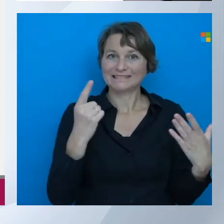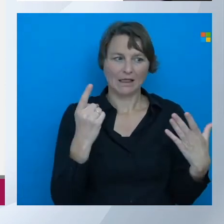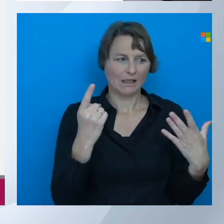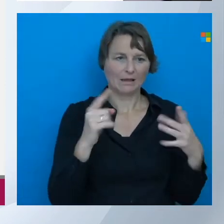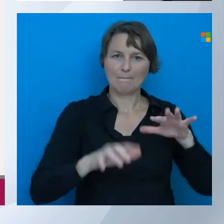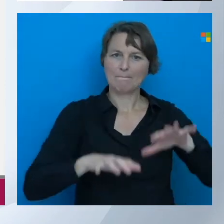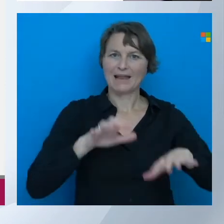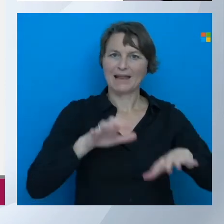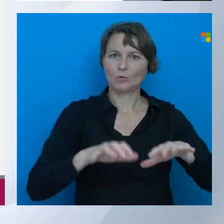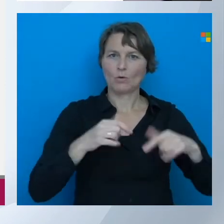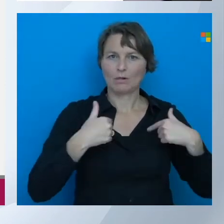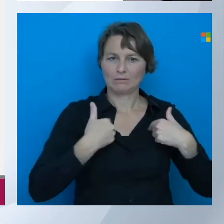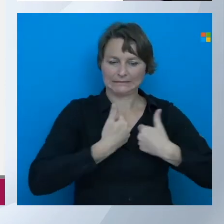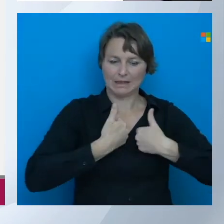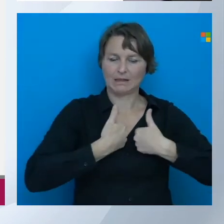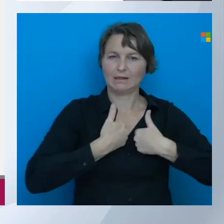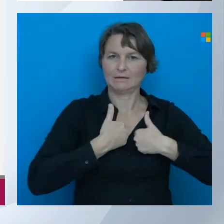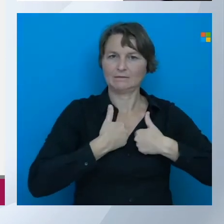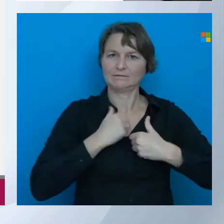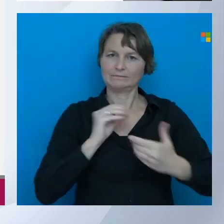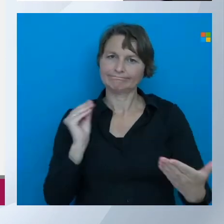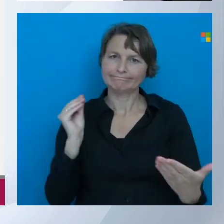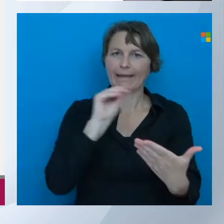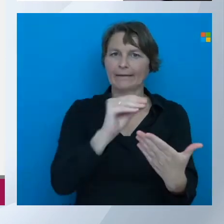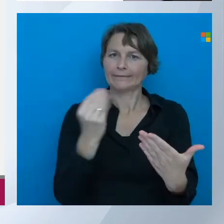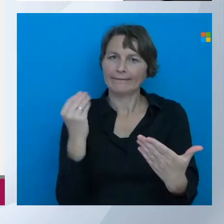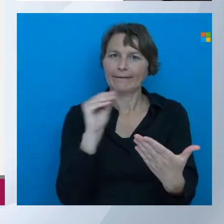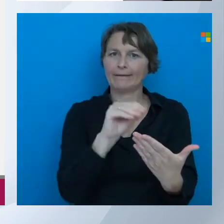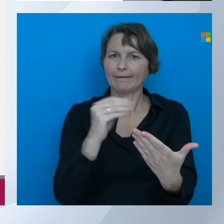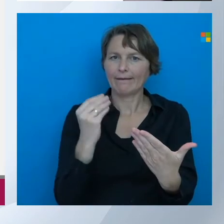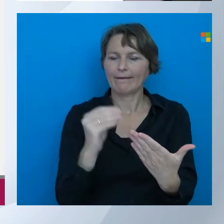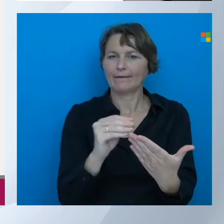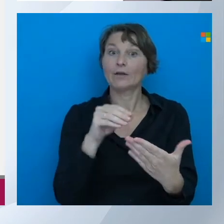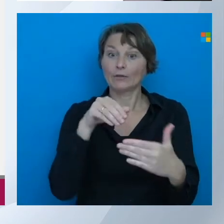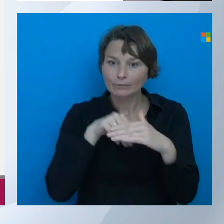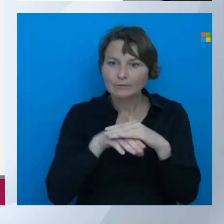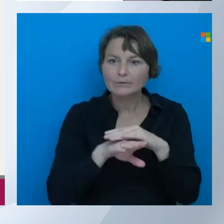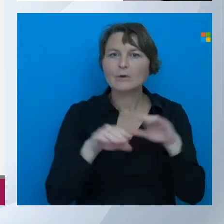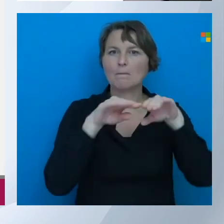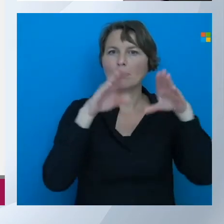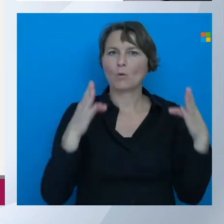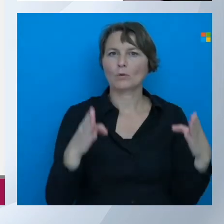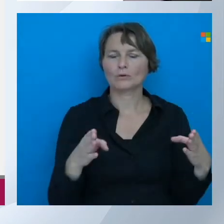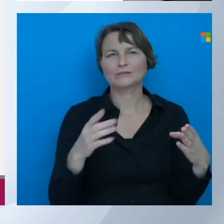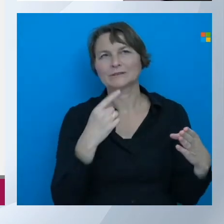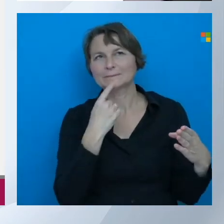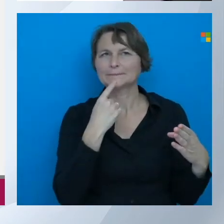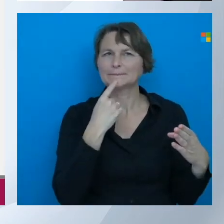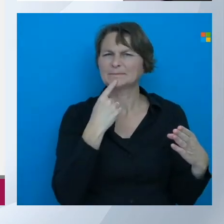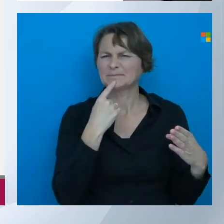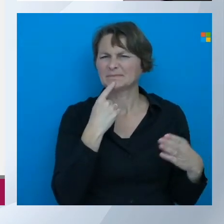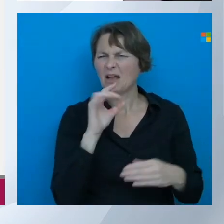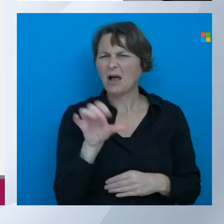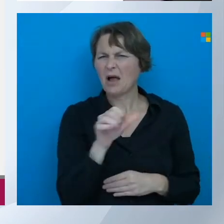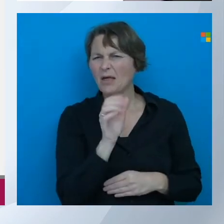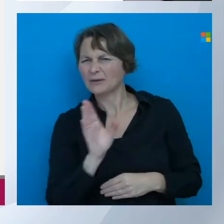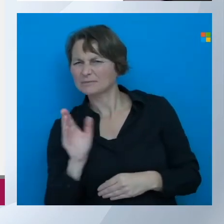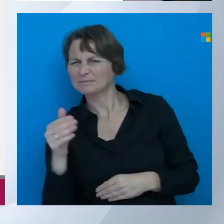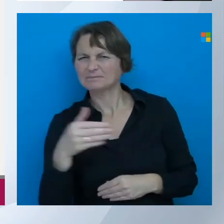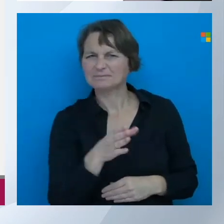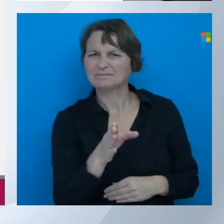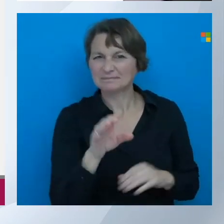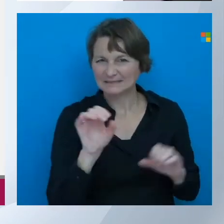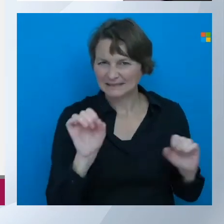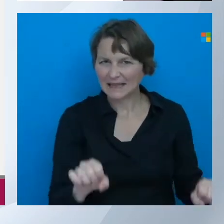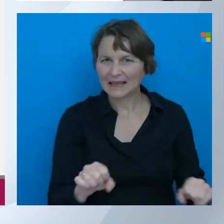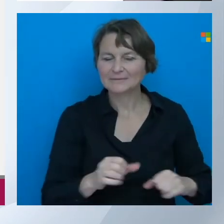or data through the Azure portal. So I figured there had to be a better way. And what better way